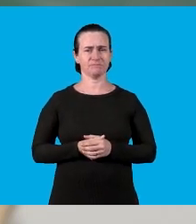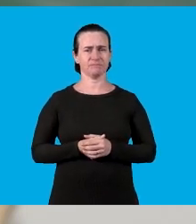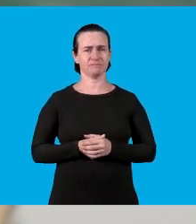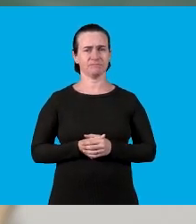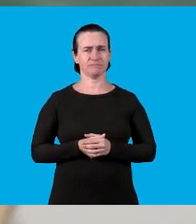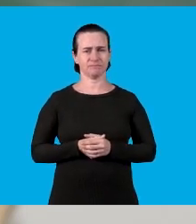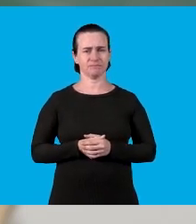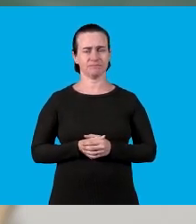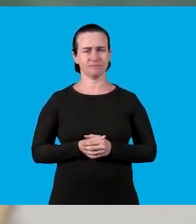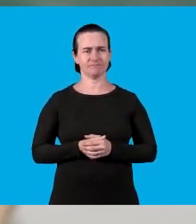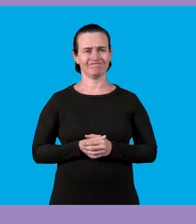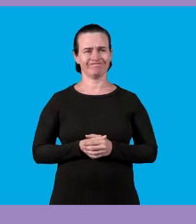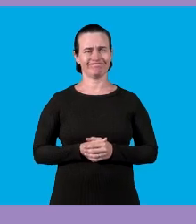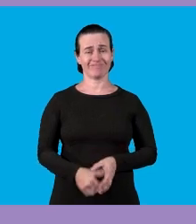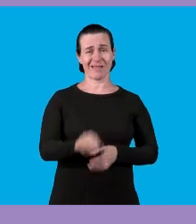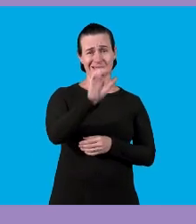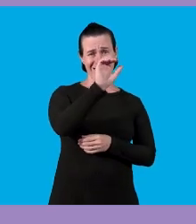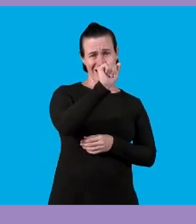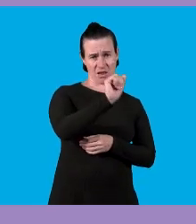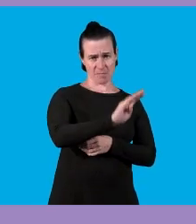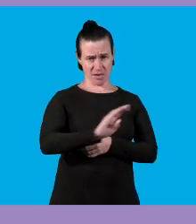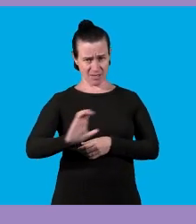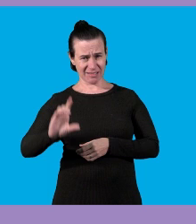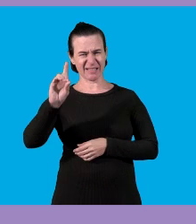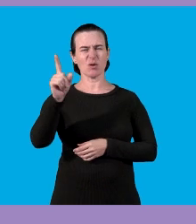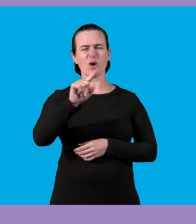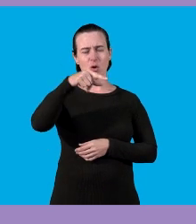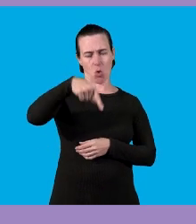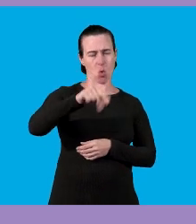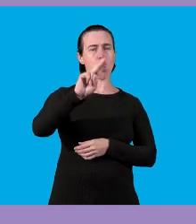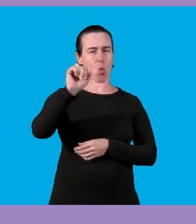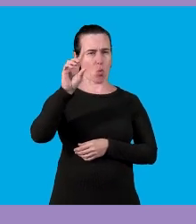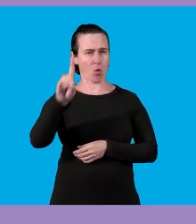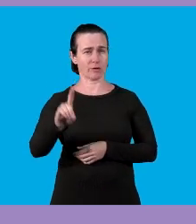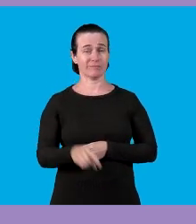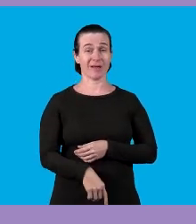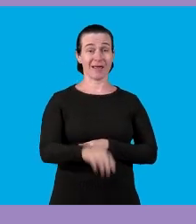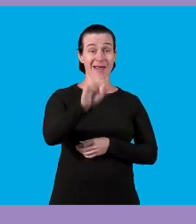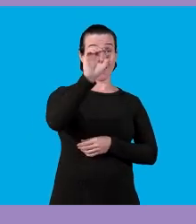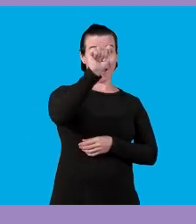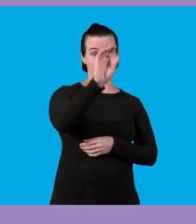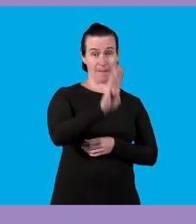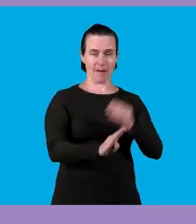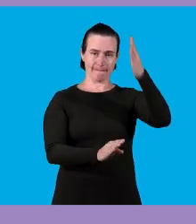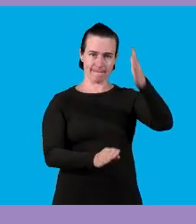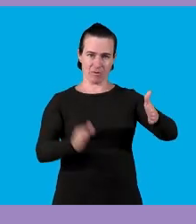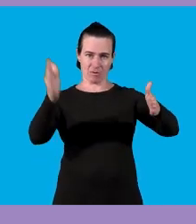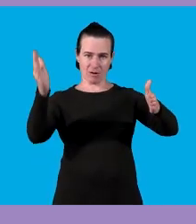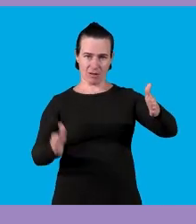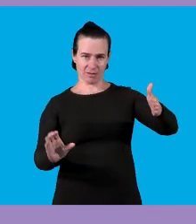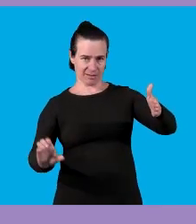which reads as follows. ABCD is a quadrilateral with AD parallel to